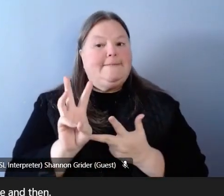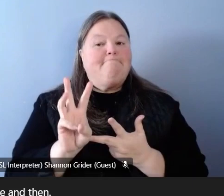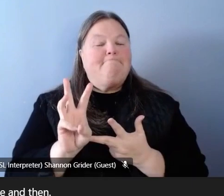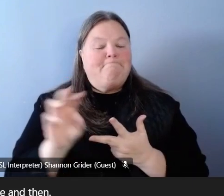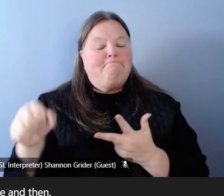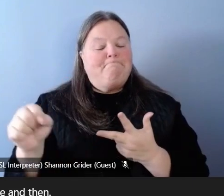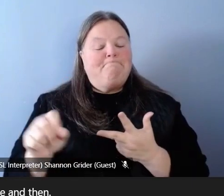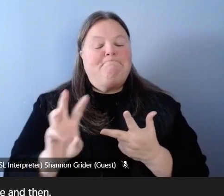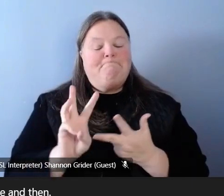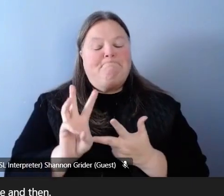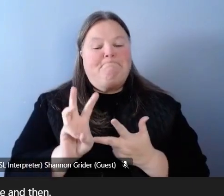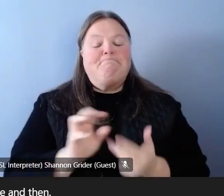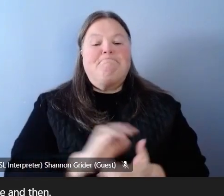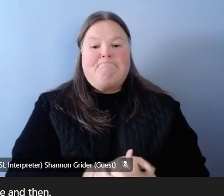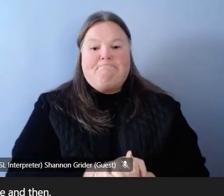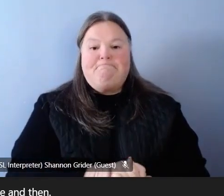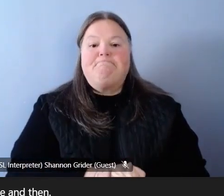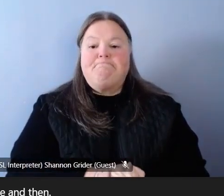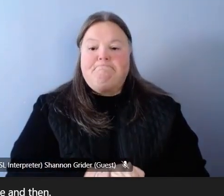with